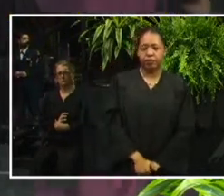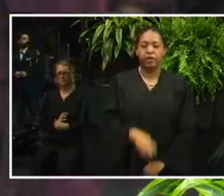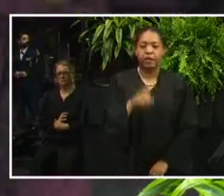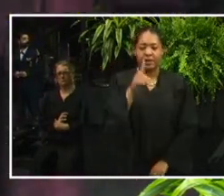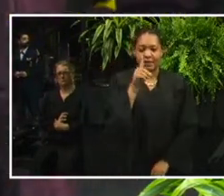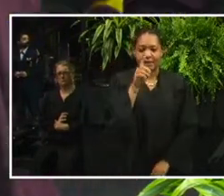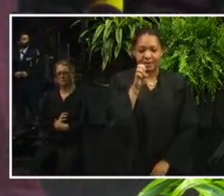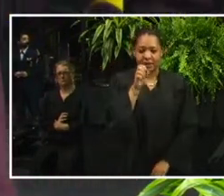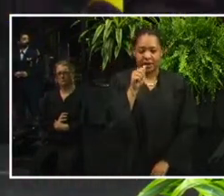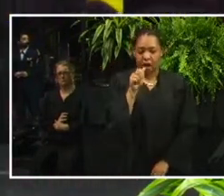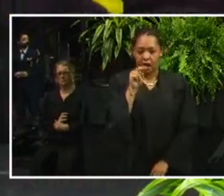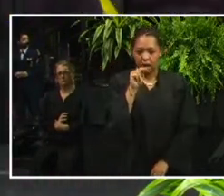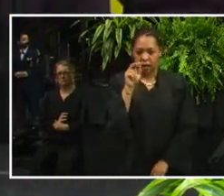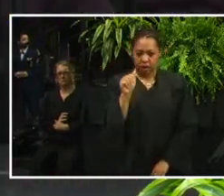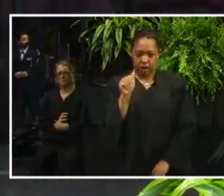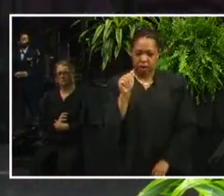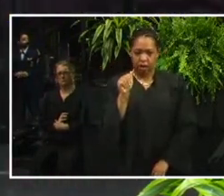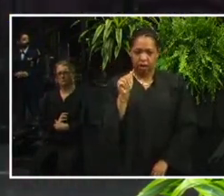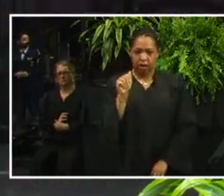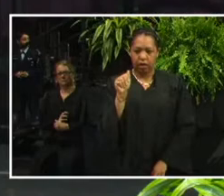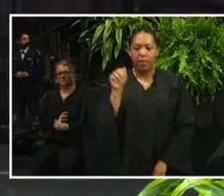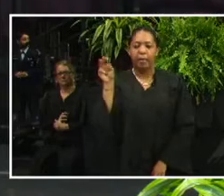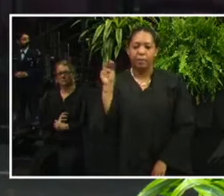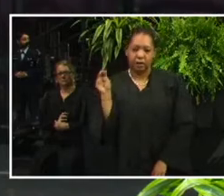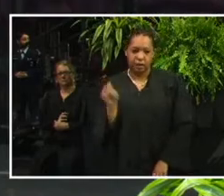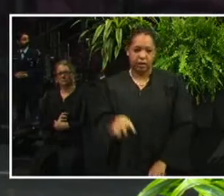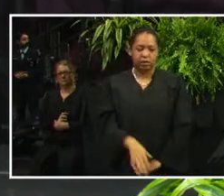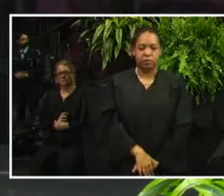Diana Platas Mejia.